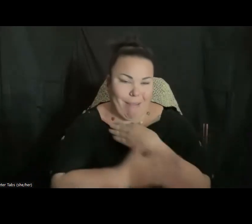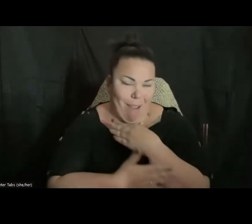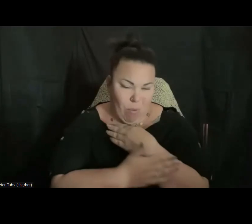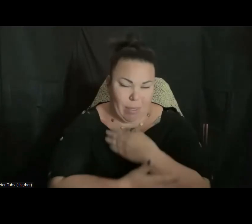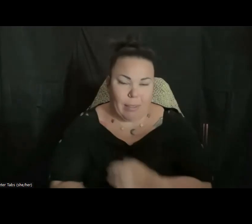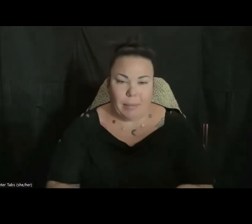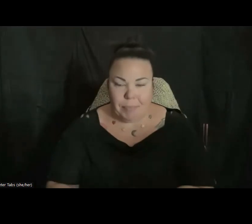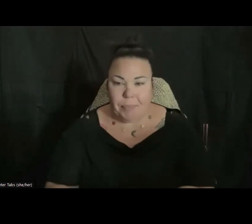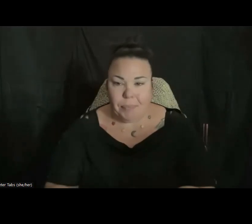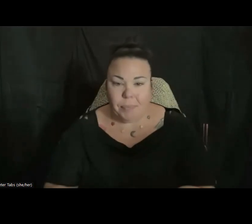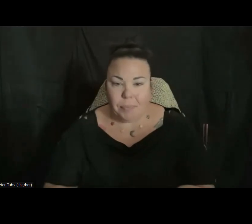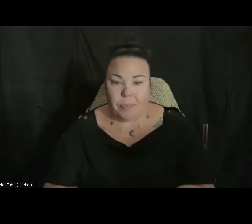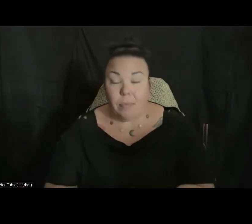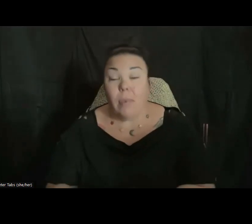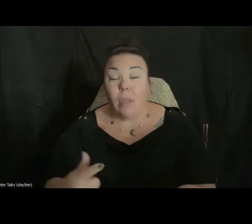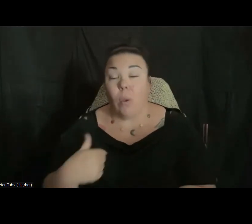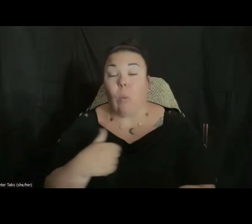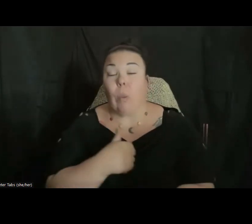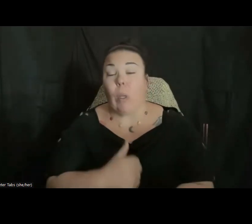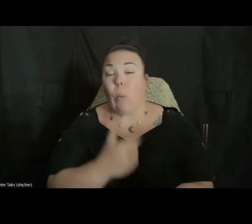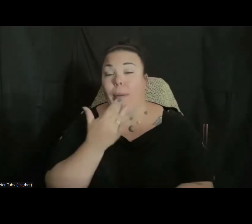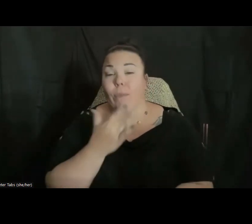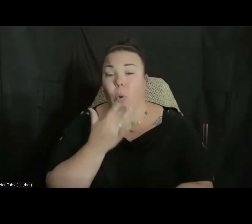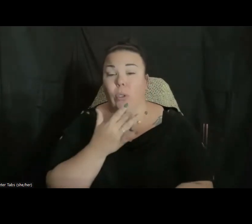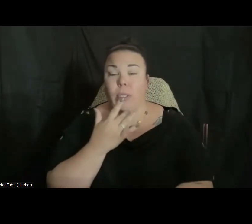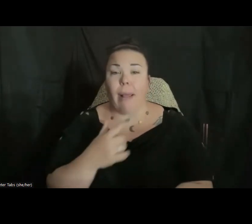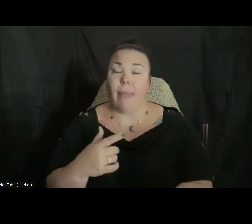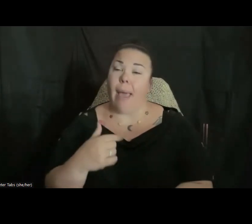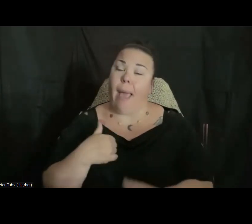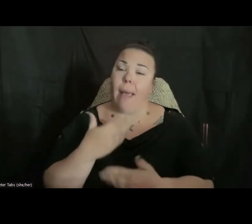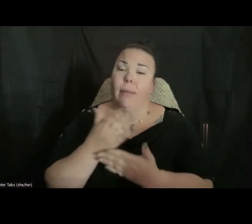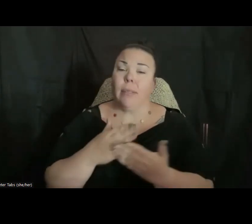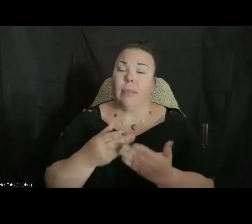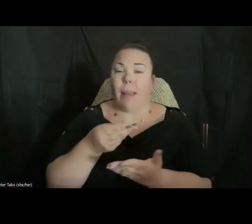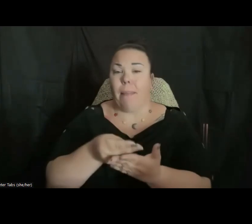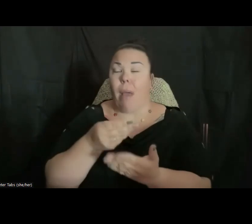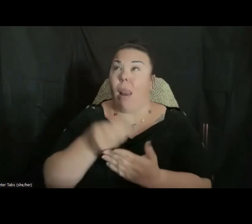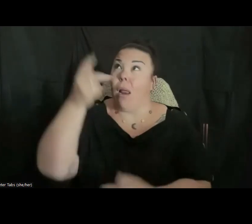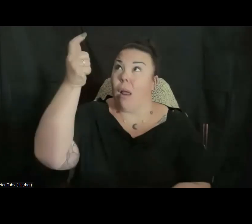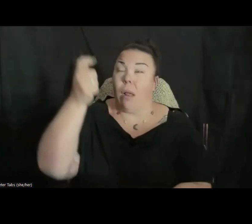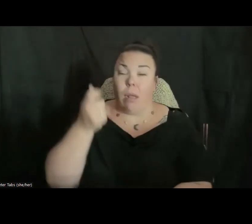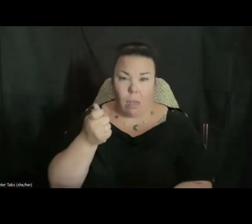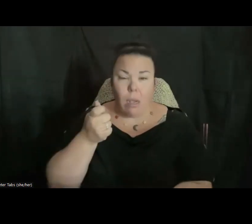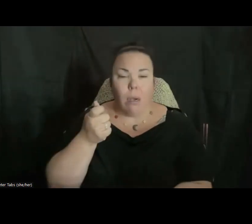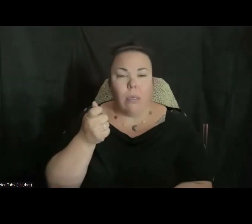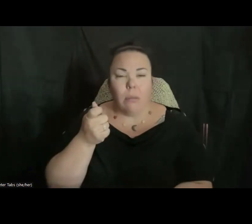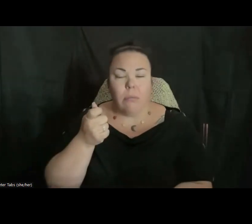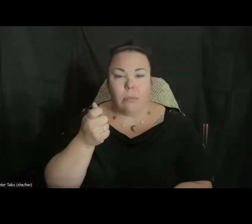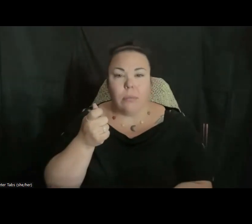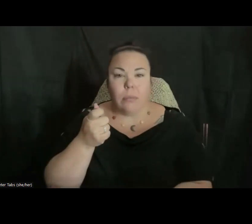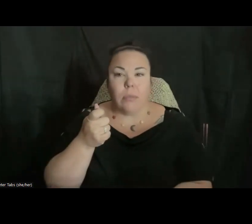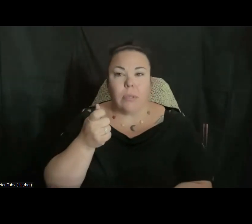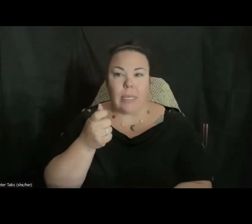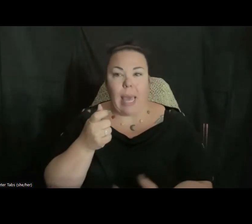were very fortunate to, receive some of this FIPSA funding that allowed us to, for the very first